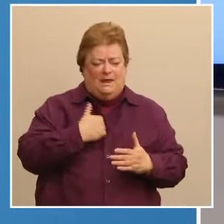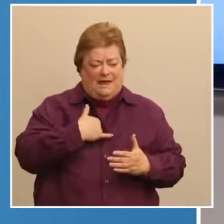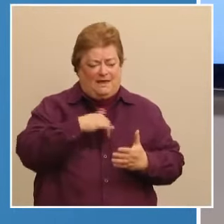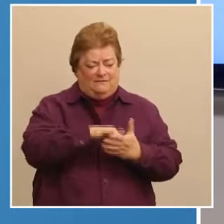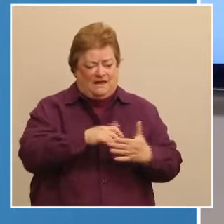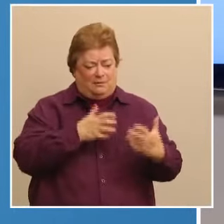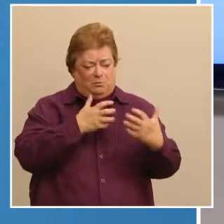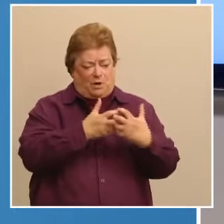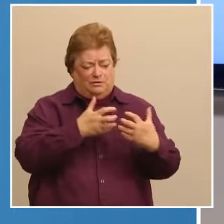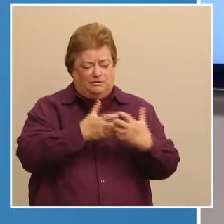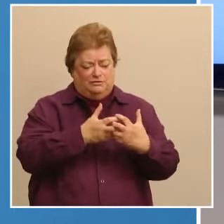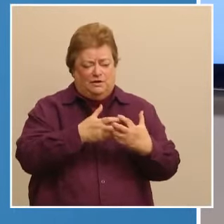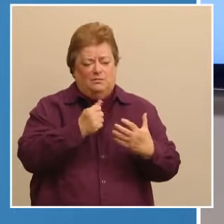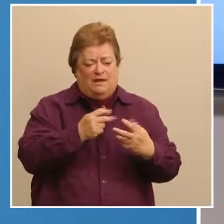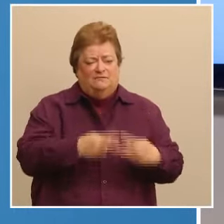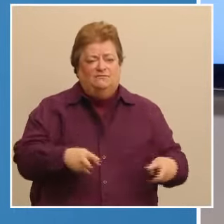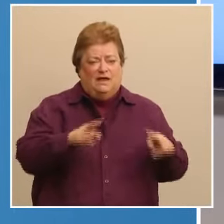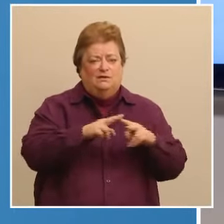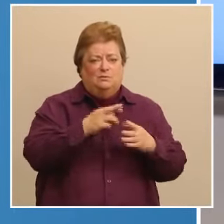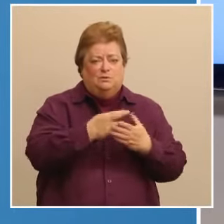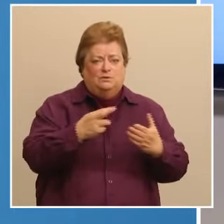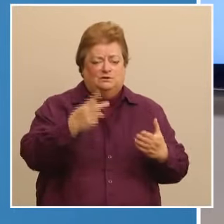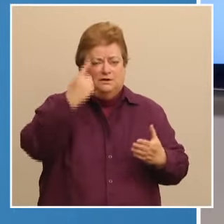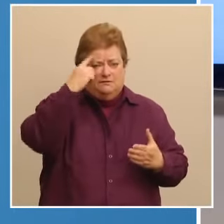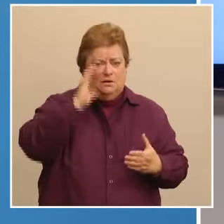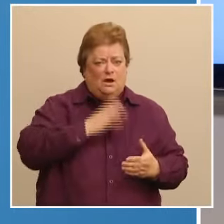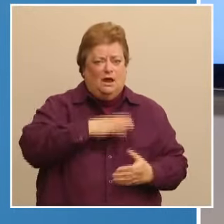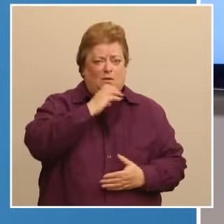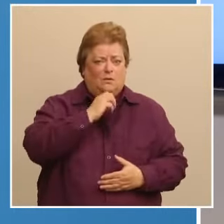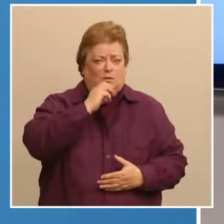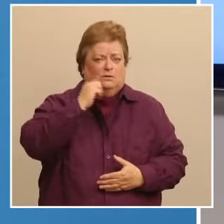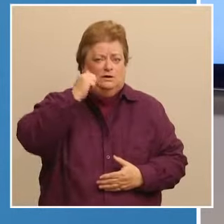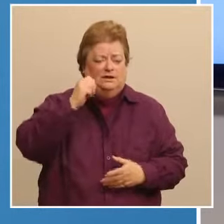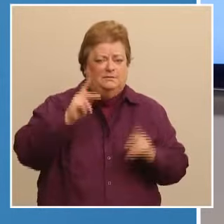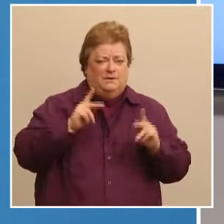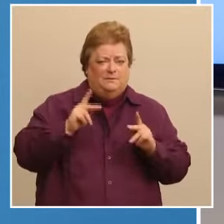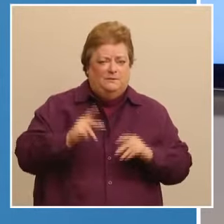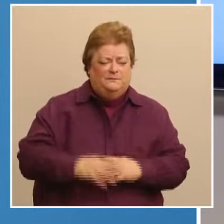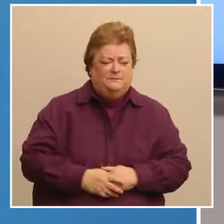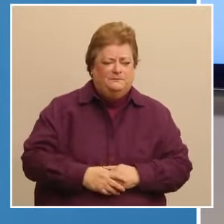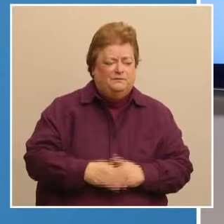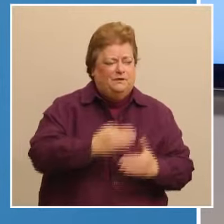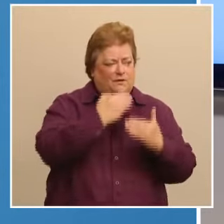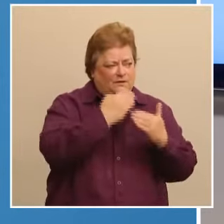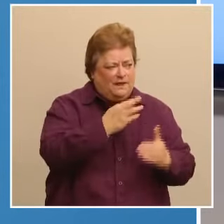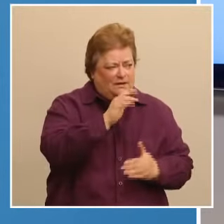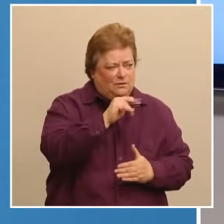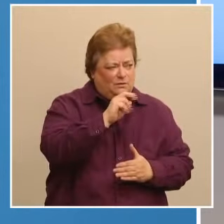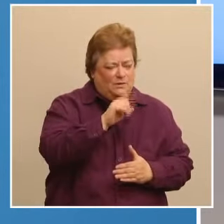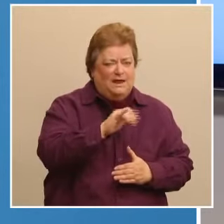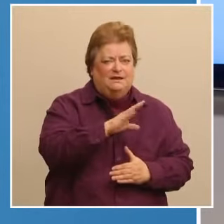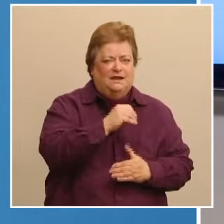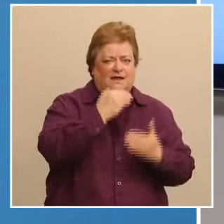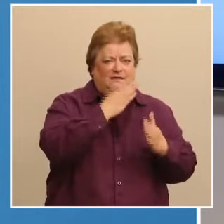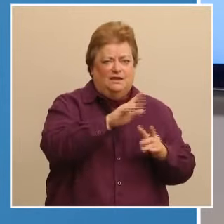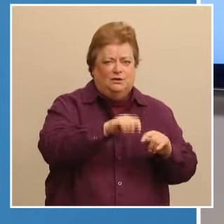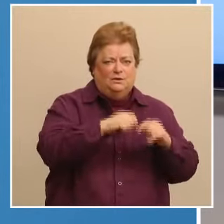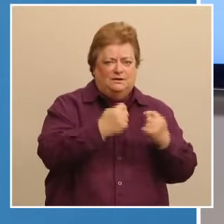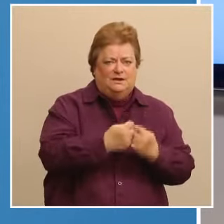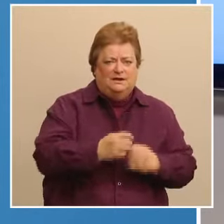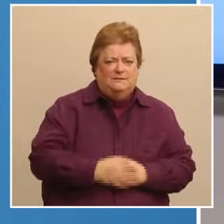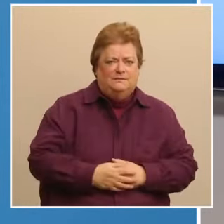and this valuable resource for our elders. So thank you, Randy, and thank your team.